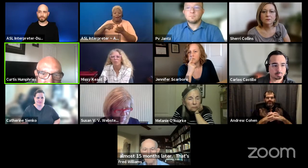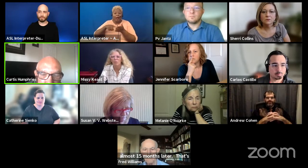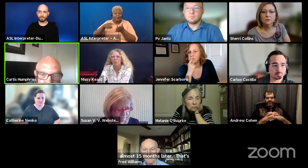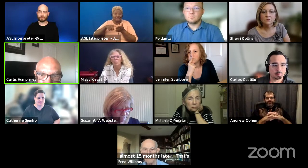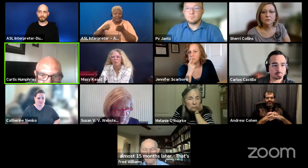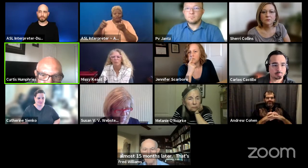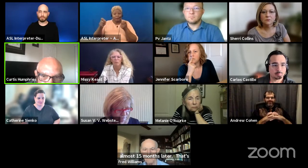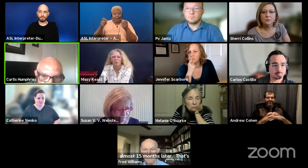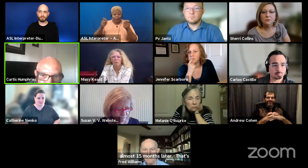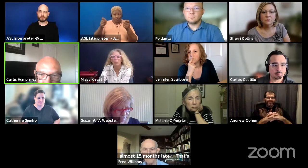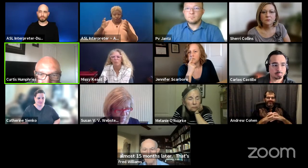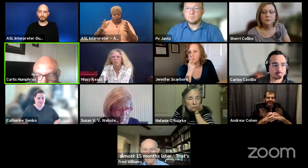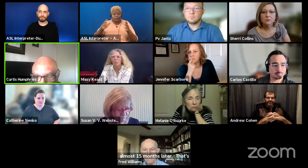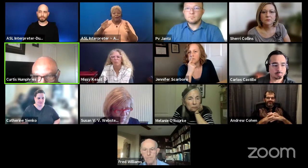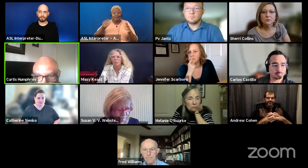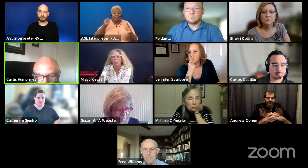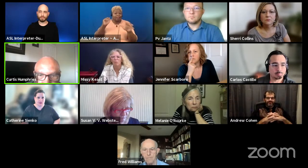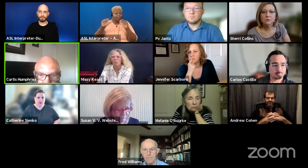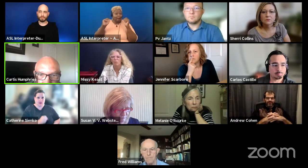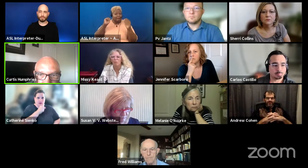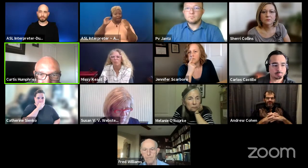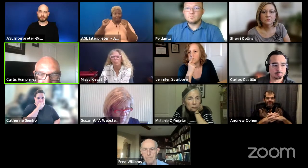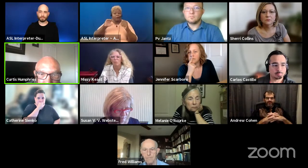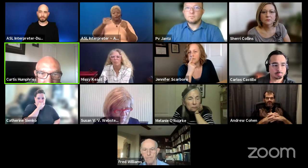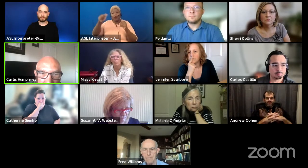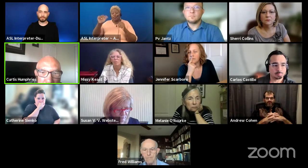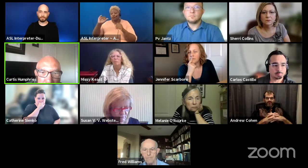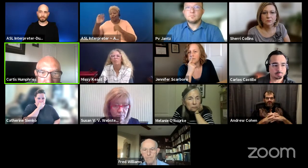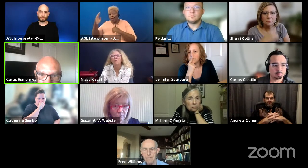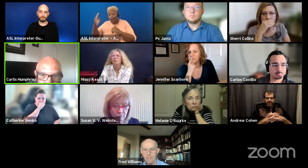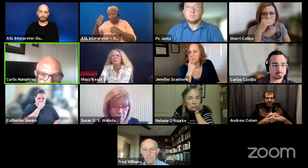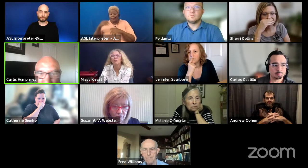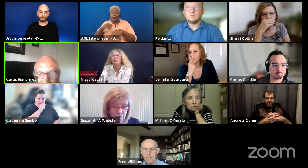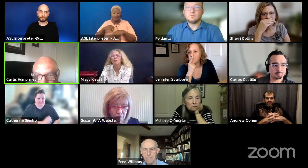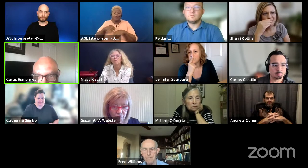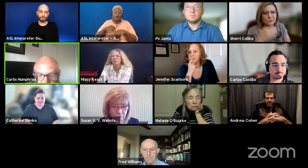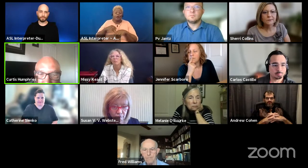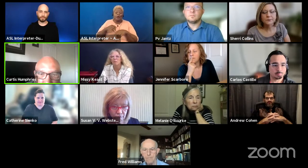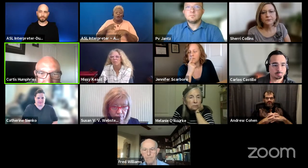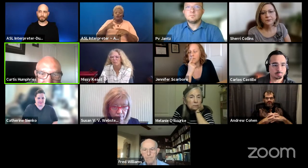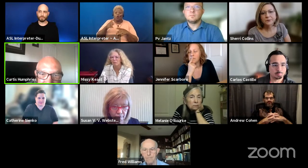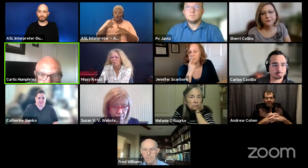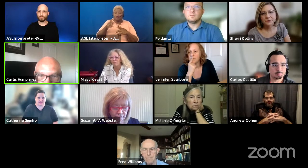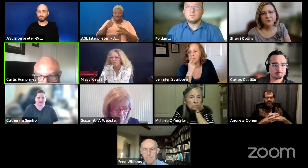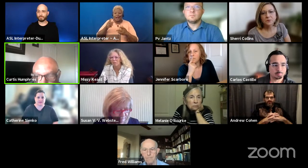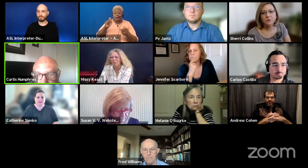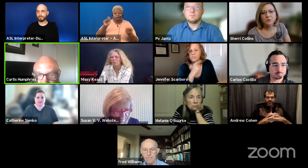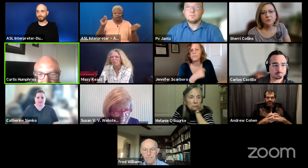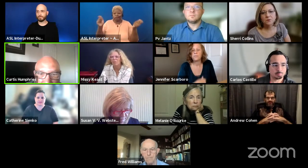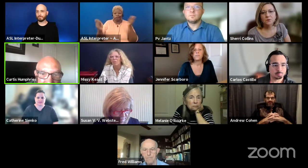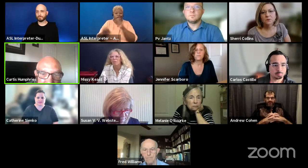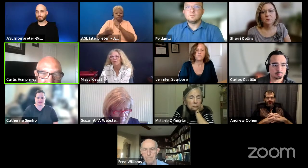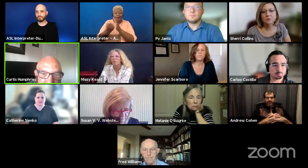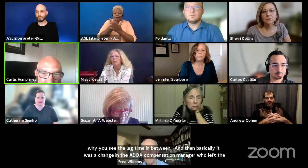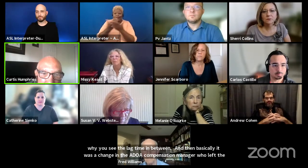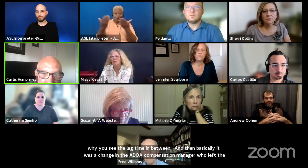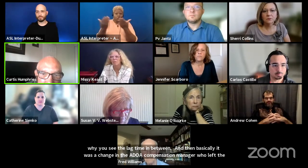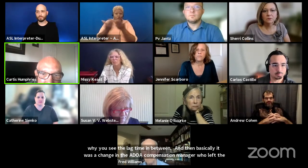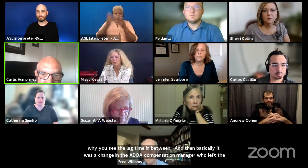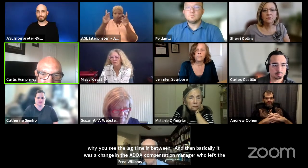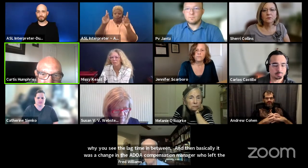manager who left the state and went to another job. So it's like reinventing the wheel again with a new